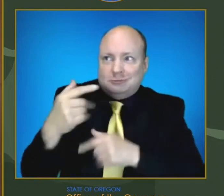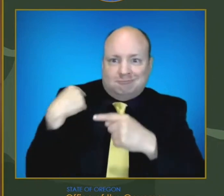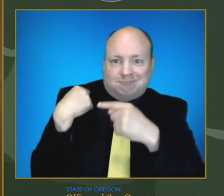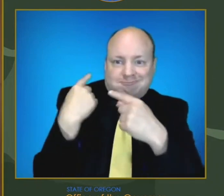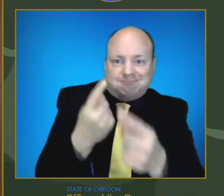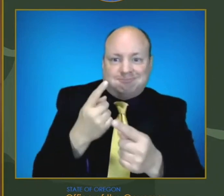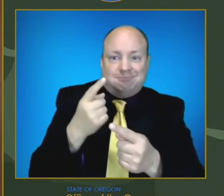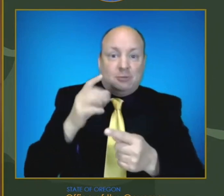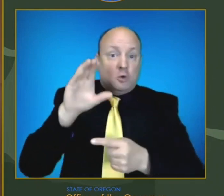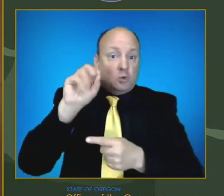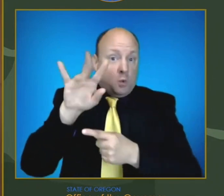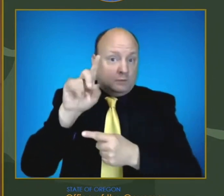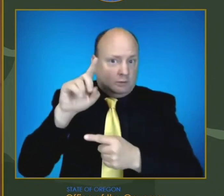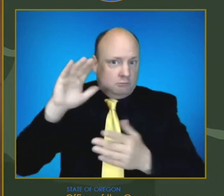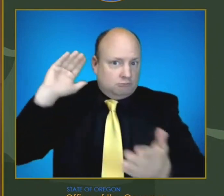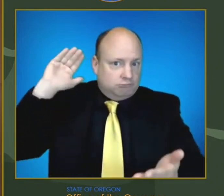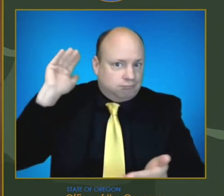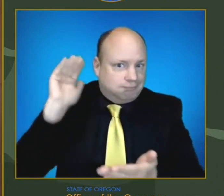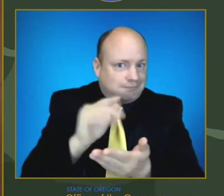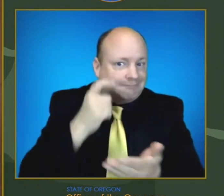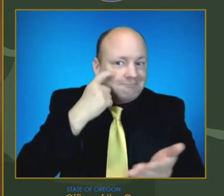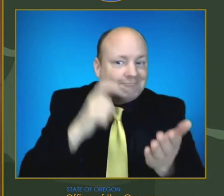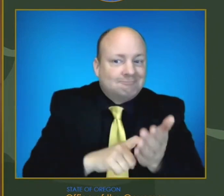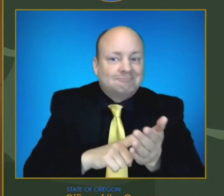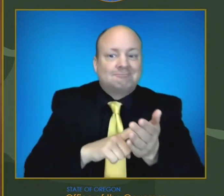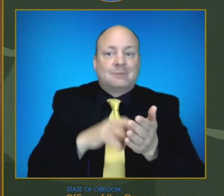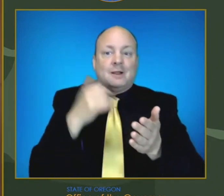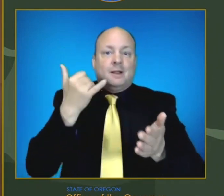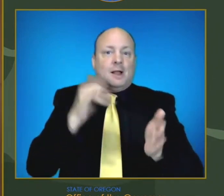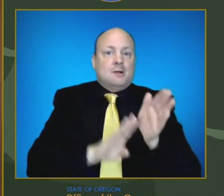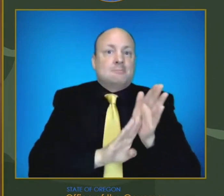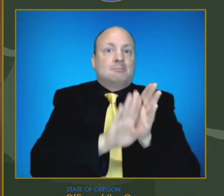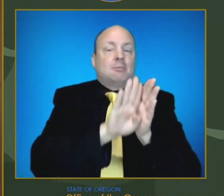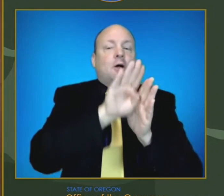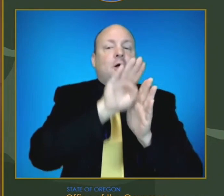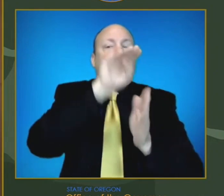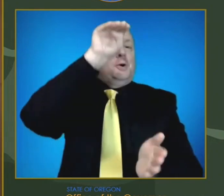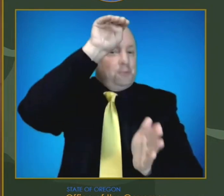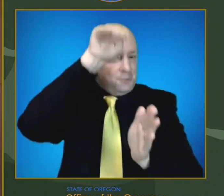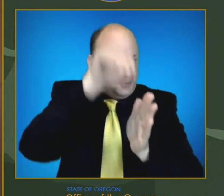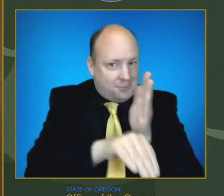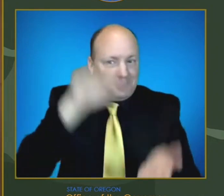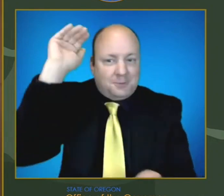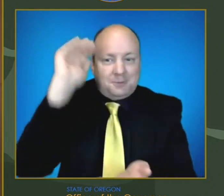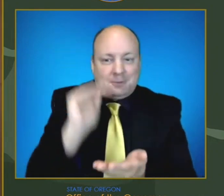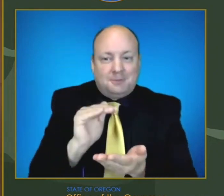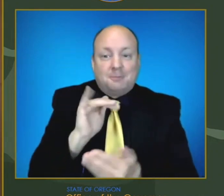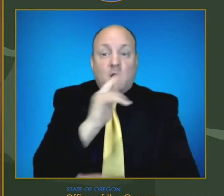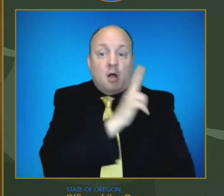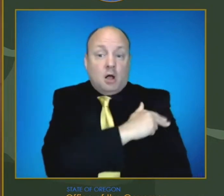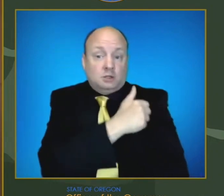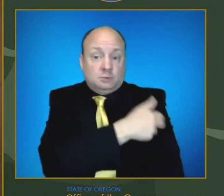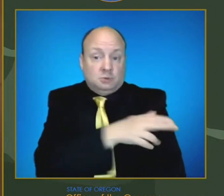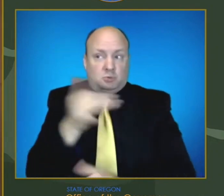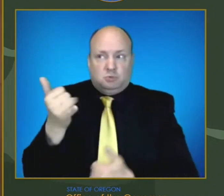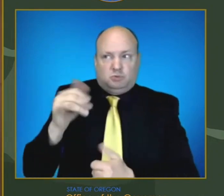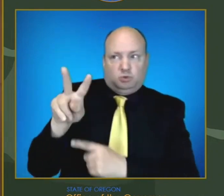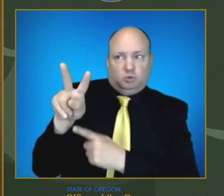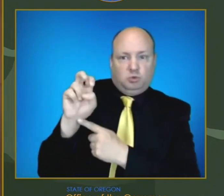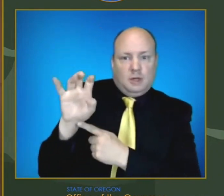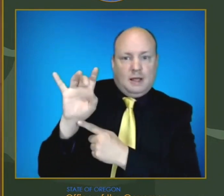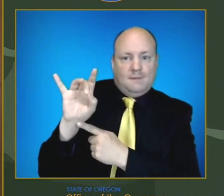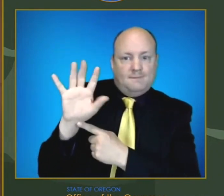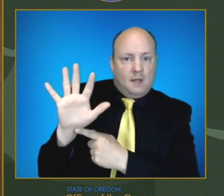Our hospitalizations today are at 285, the lowest they've been since April.